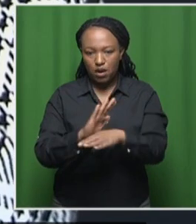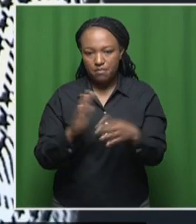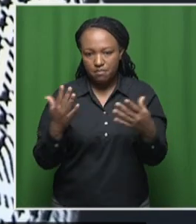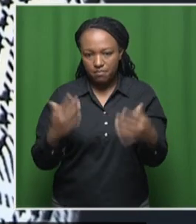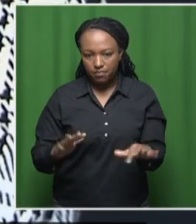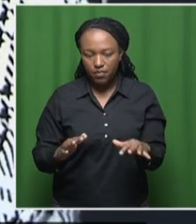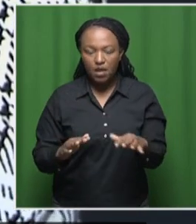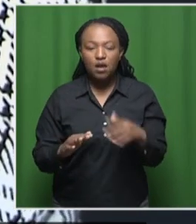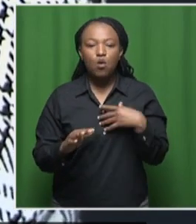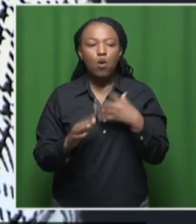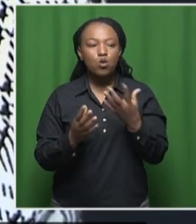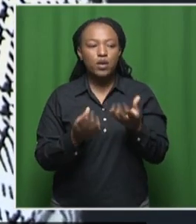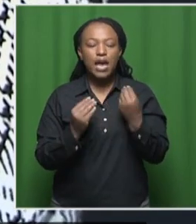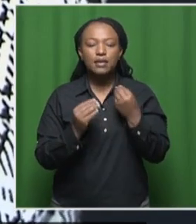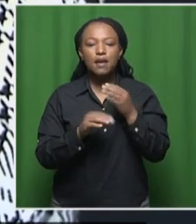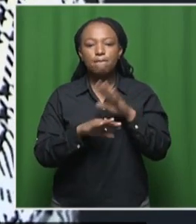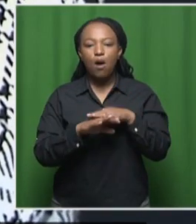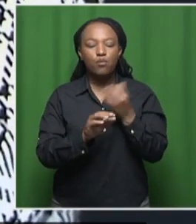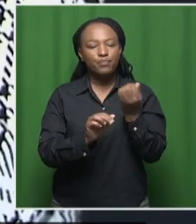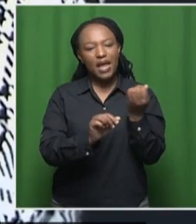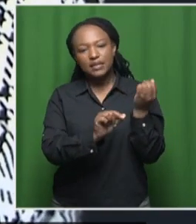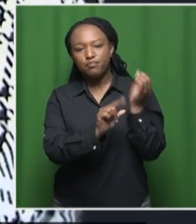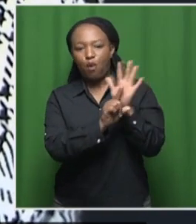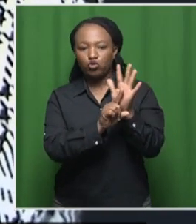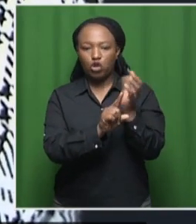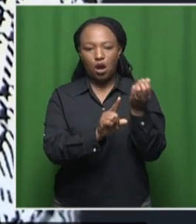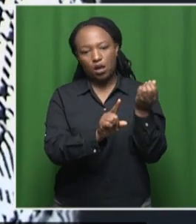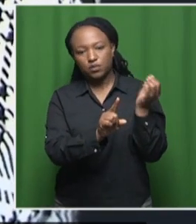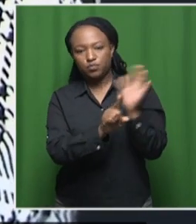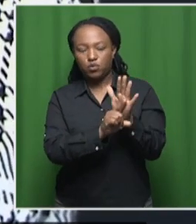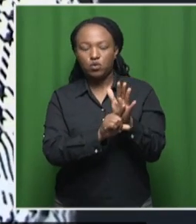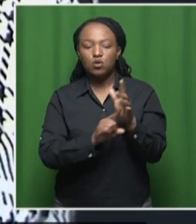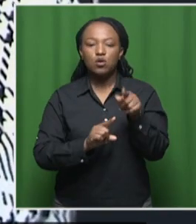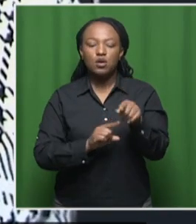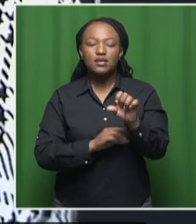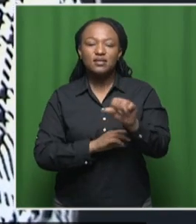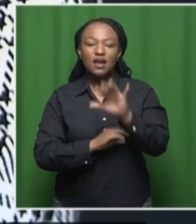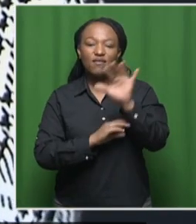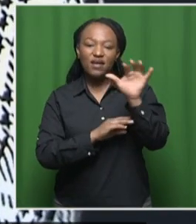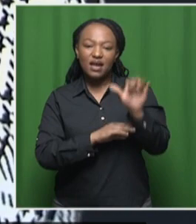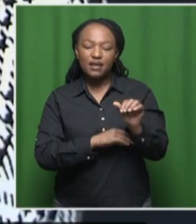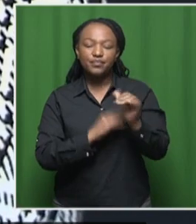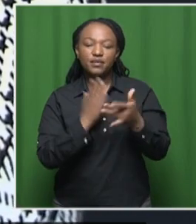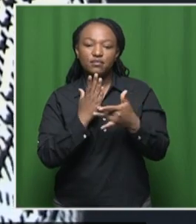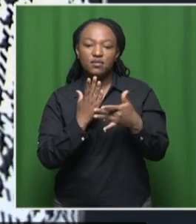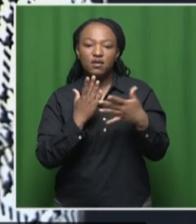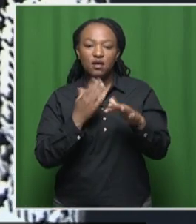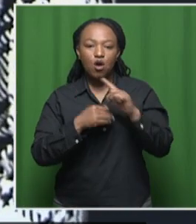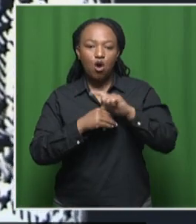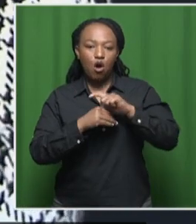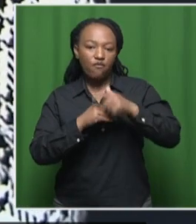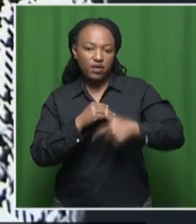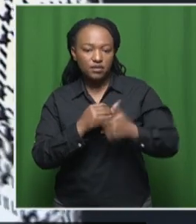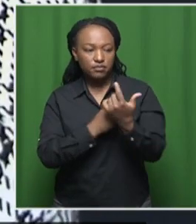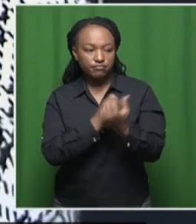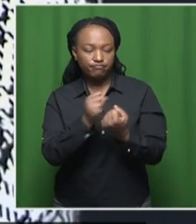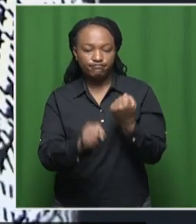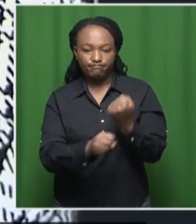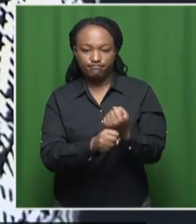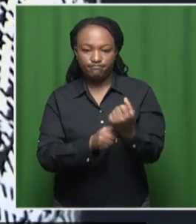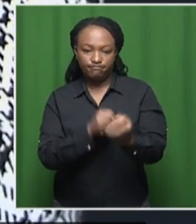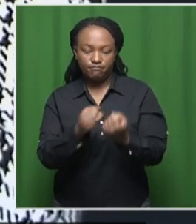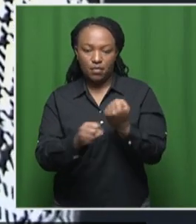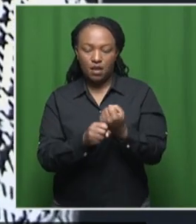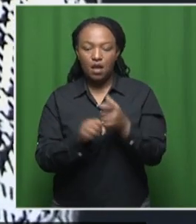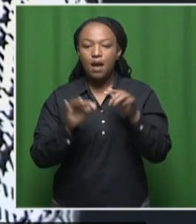into industry. The South African Telecoms and Network Application Conference that's held annually brings together